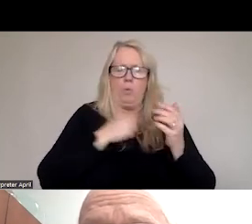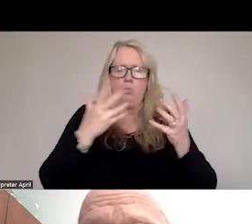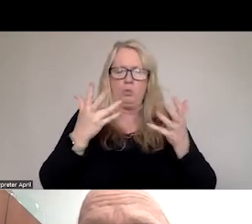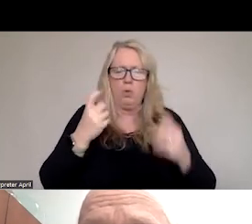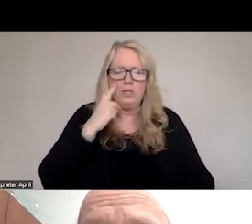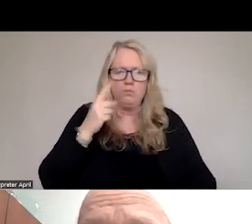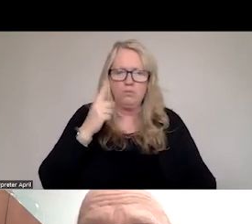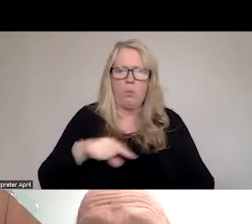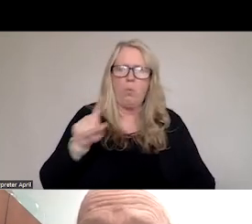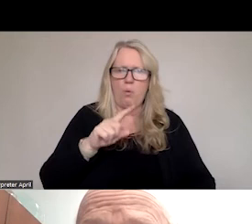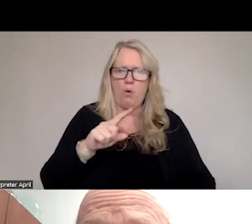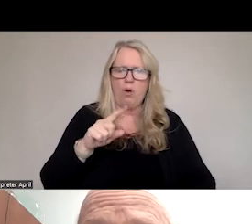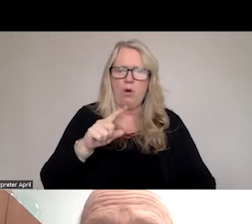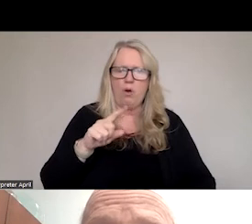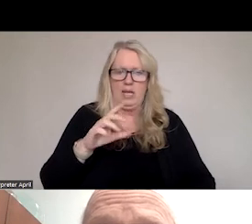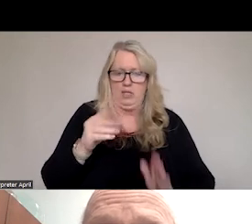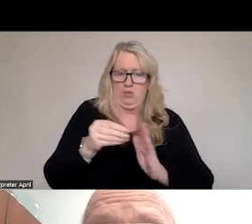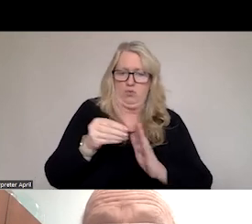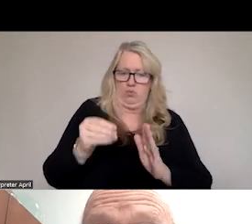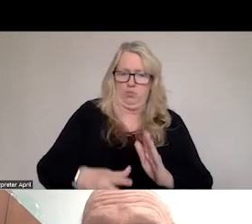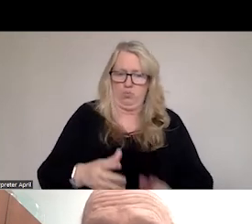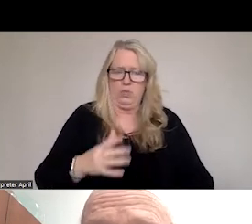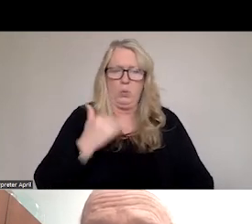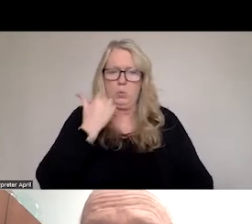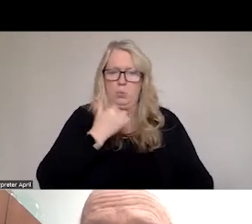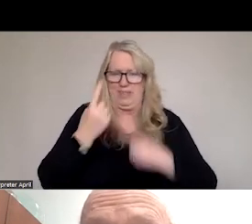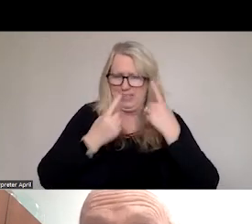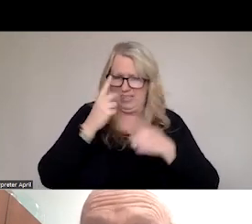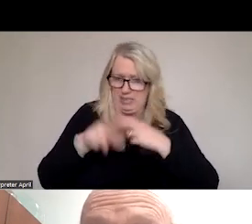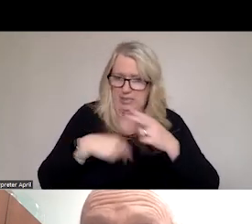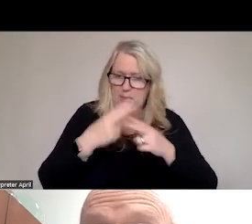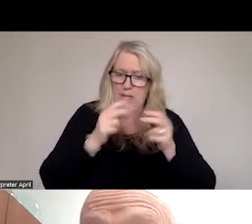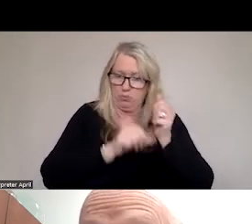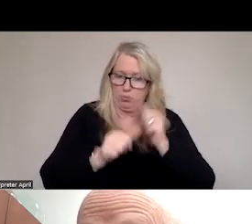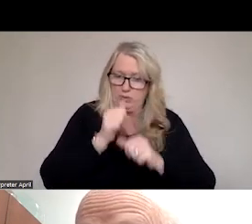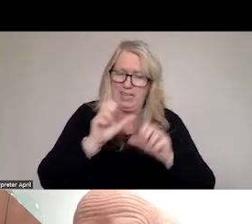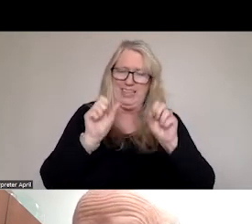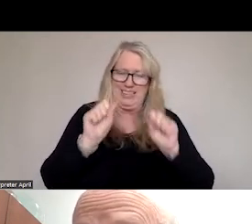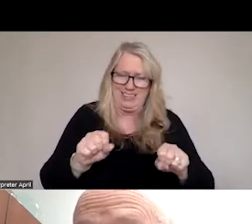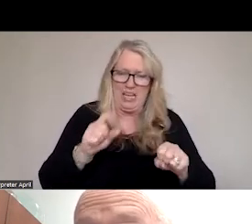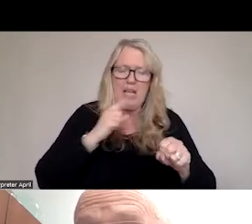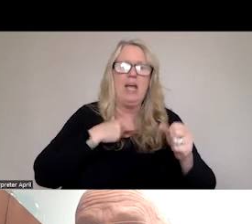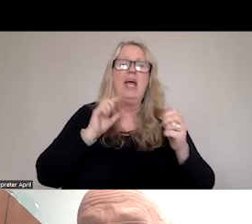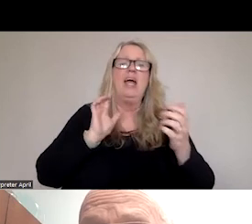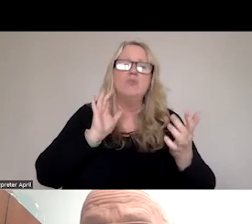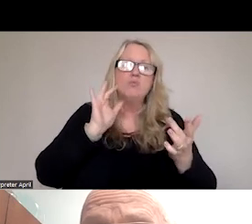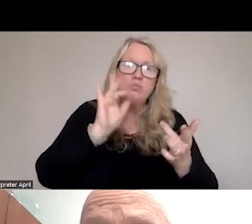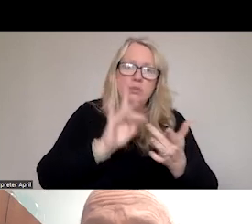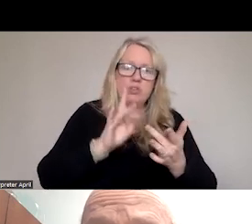for a student who is thinking about suicide to be able to reach out for help